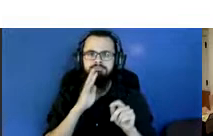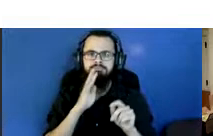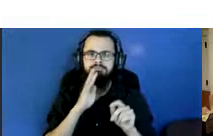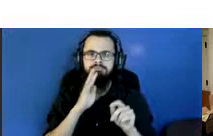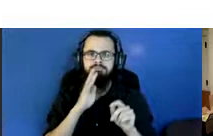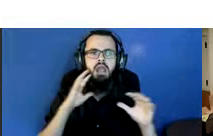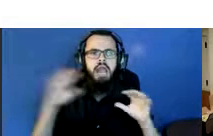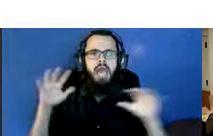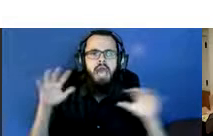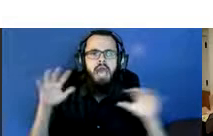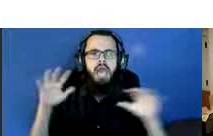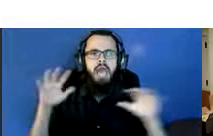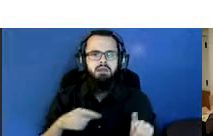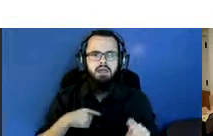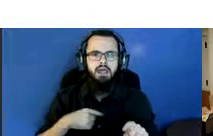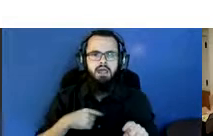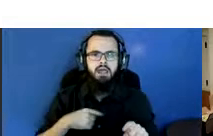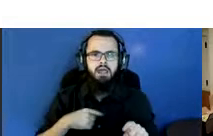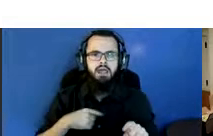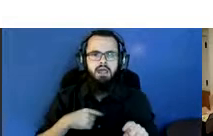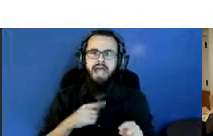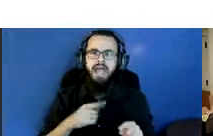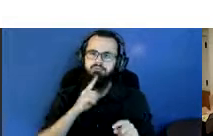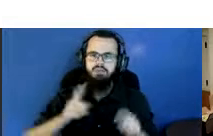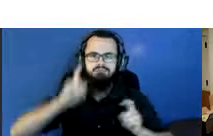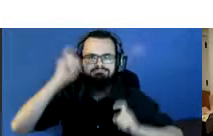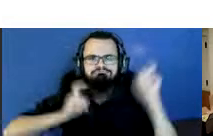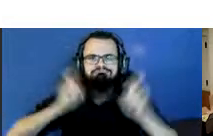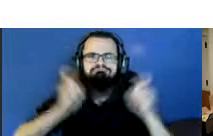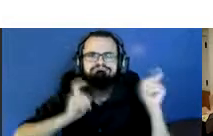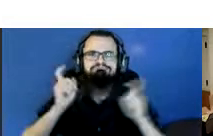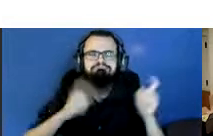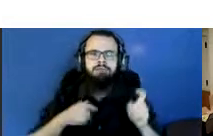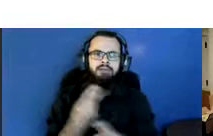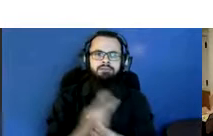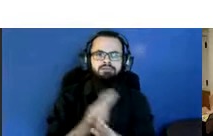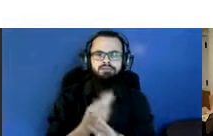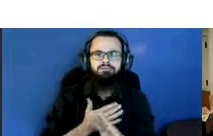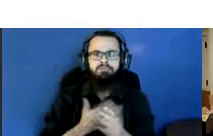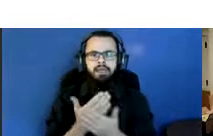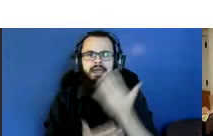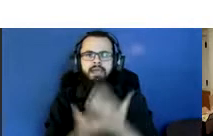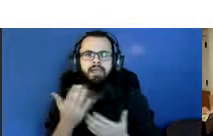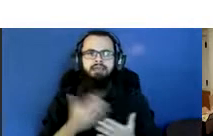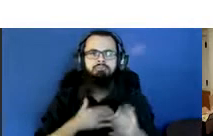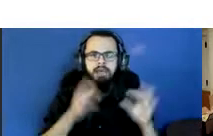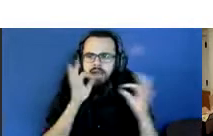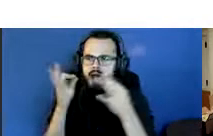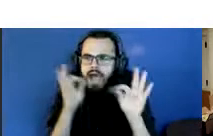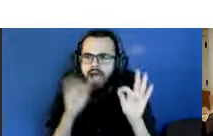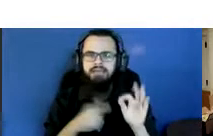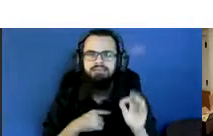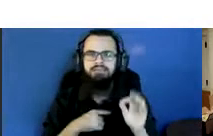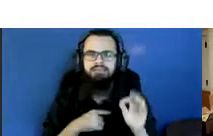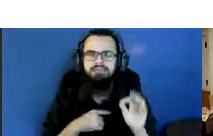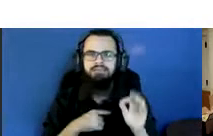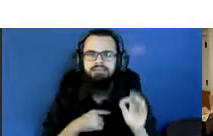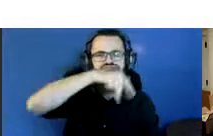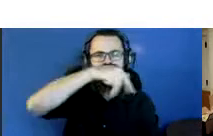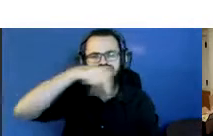I use my hands a lot. I use my eyes. I get up and I move around the front of the classroom, and I think that that helps